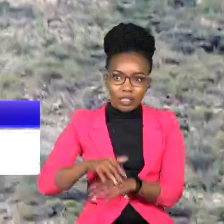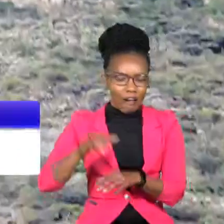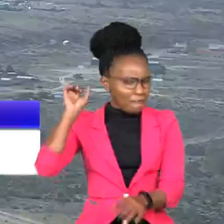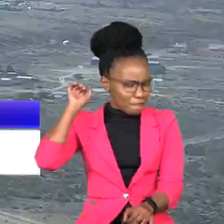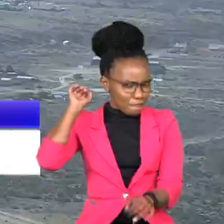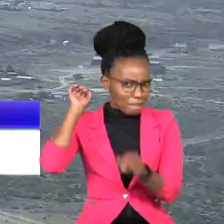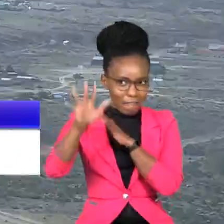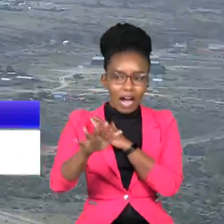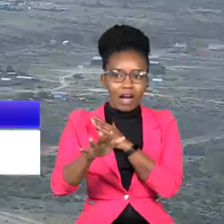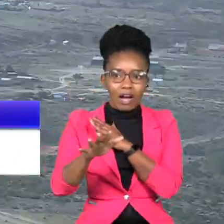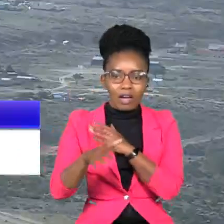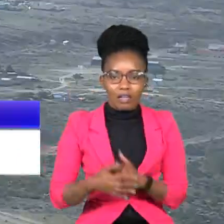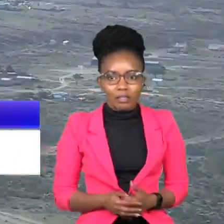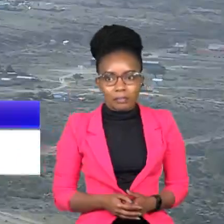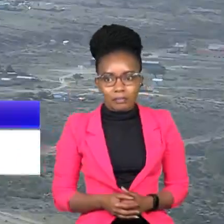there.